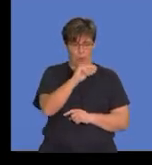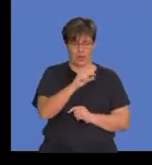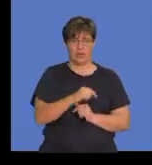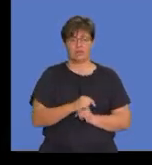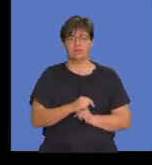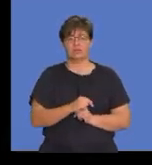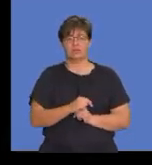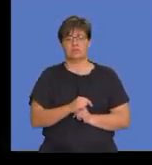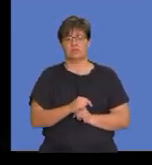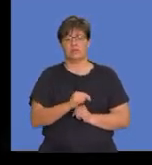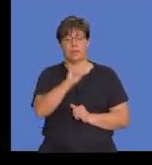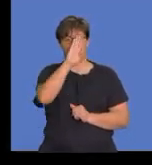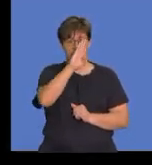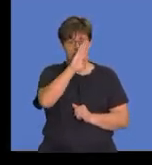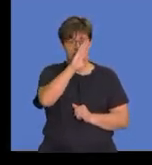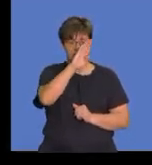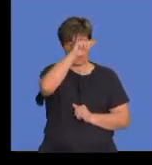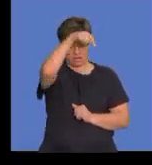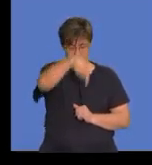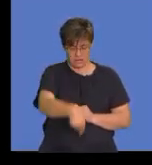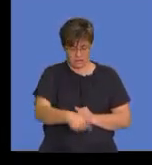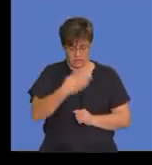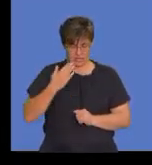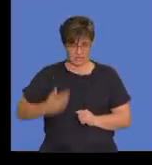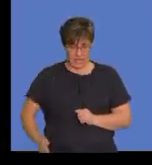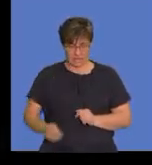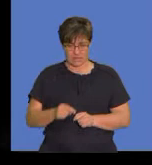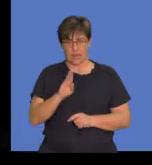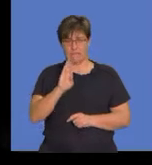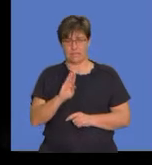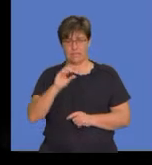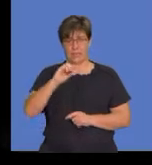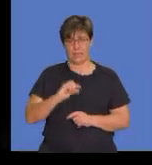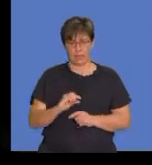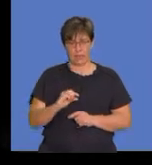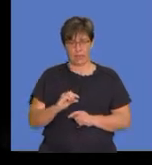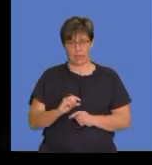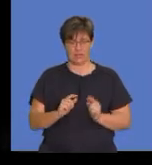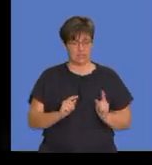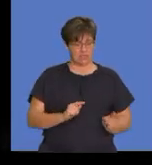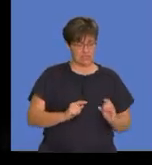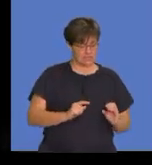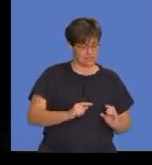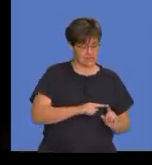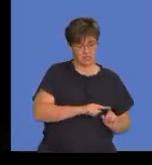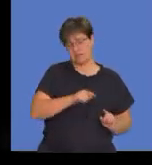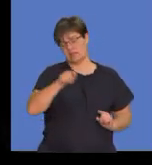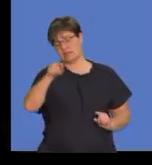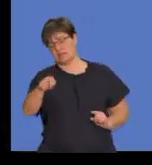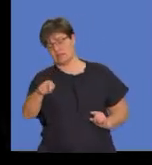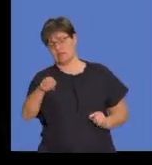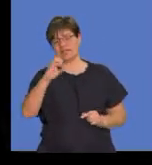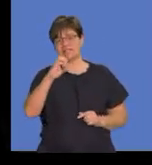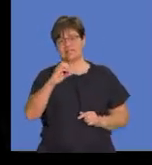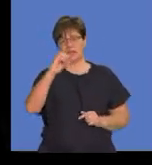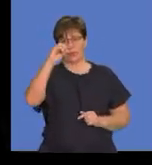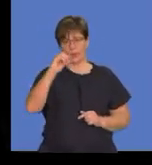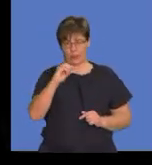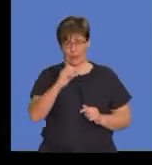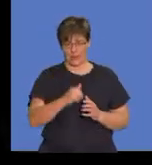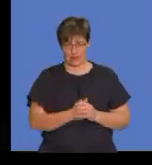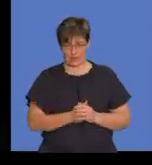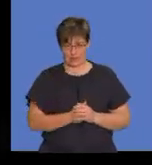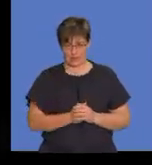a lowercase. The side opposite B will be given a lowercase b. The side opposite C will be given